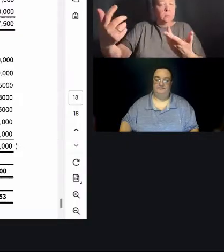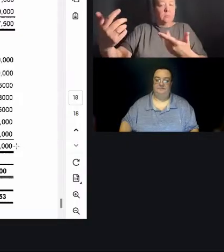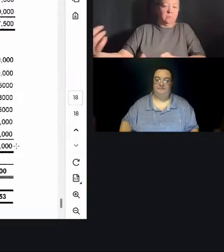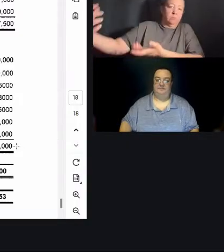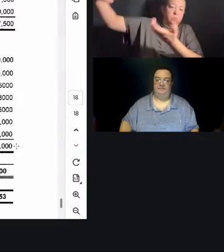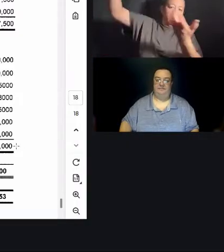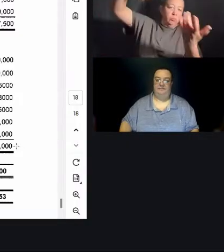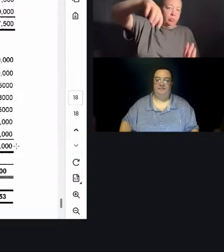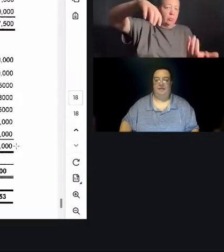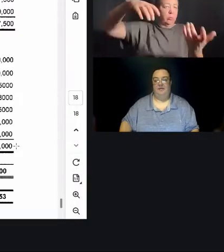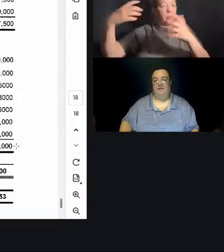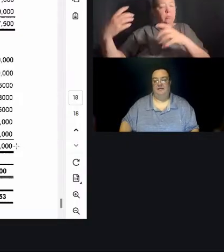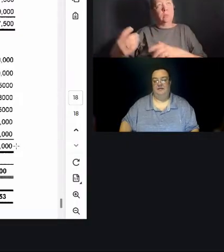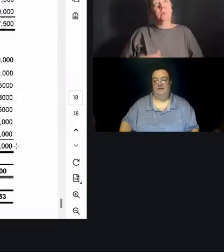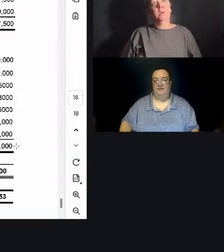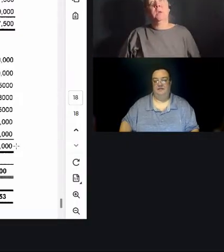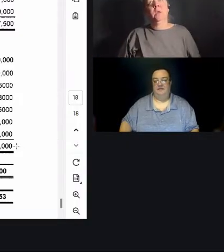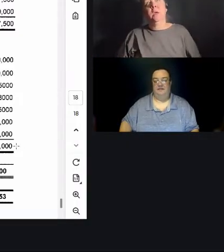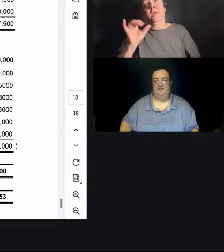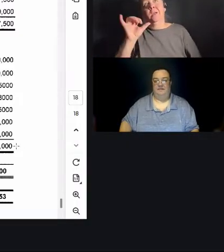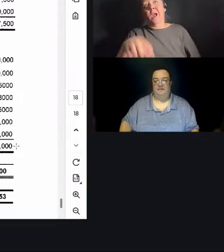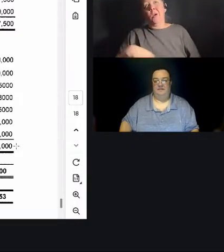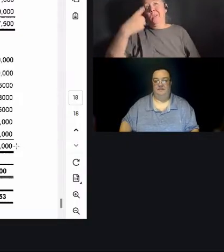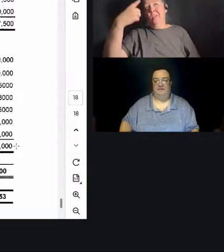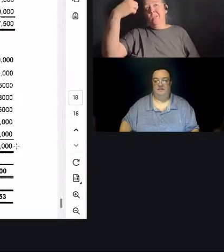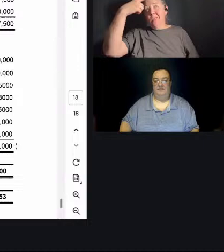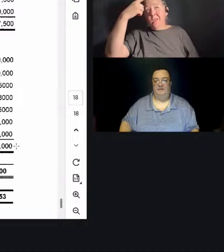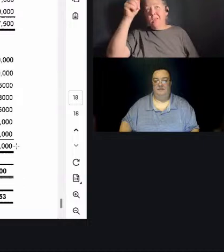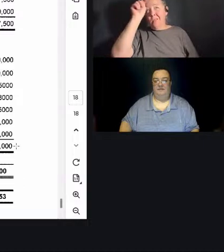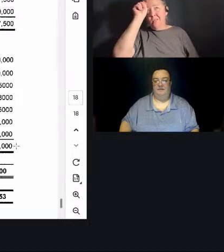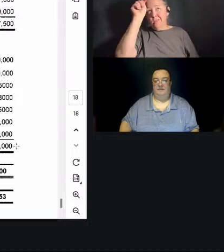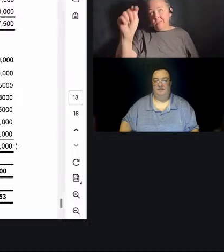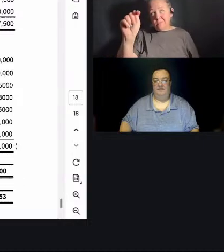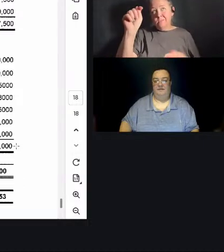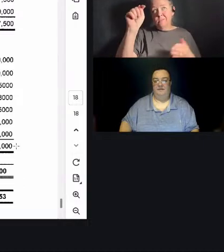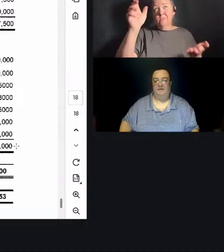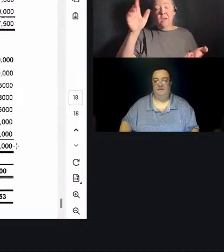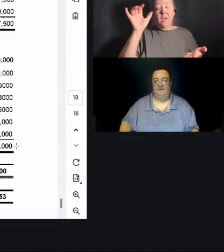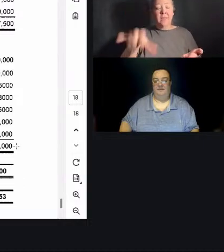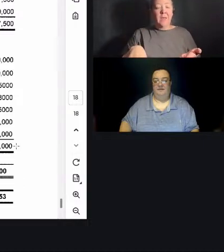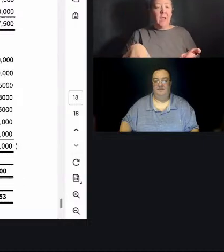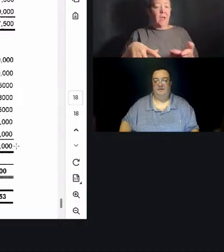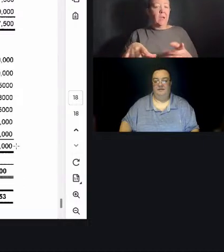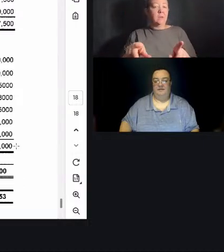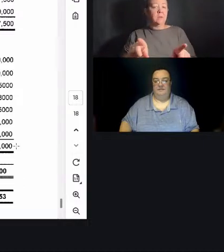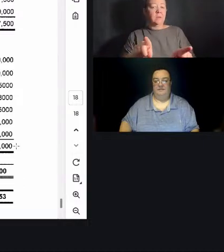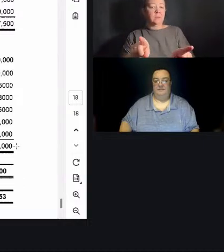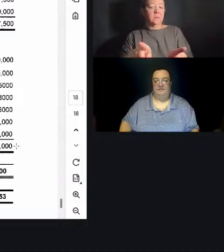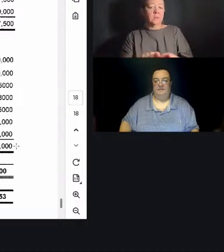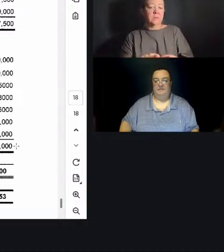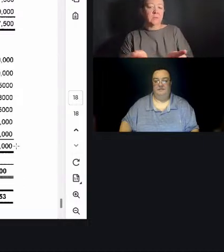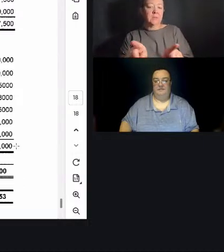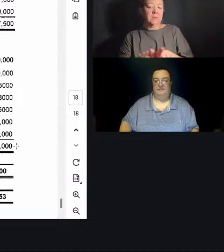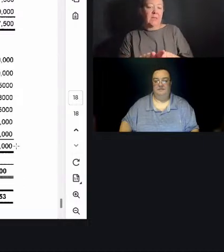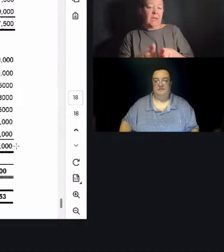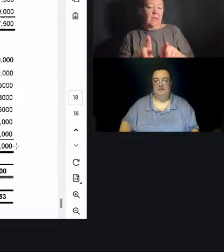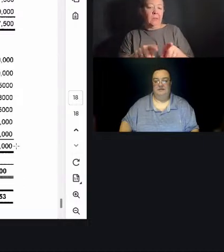in the back of the truck. Because I would think theoretically, the same tonnage should occur.